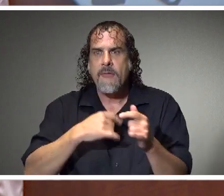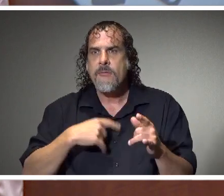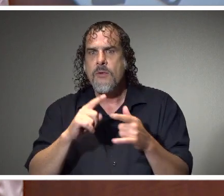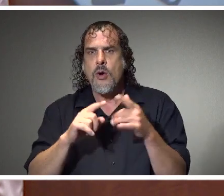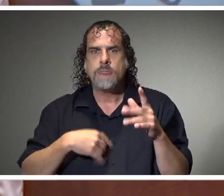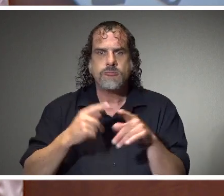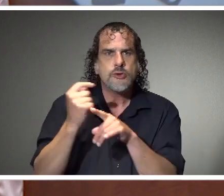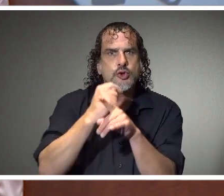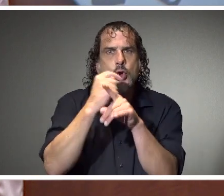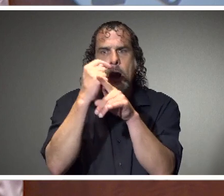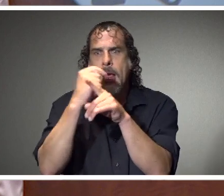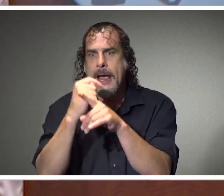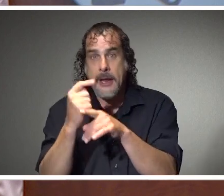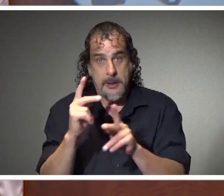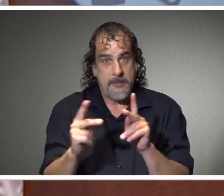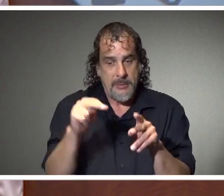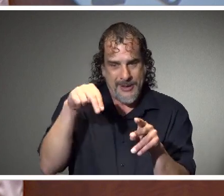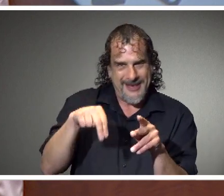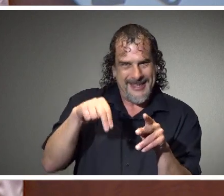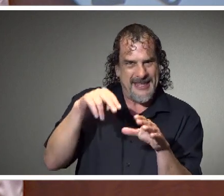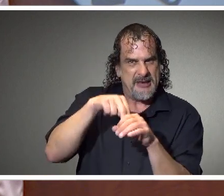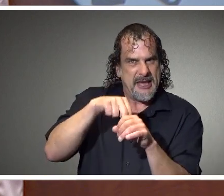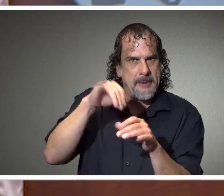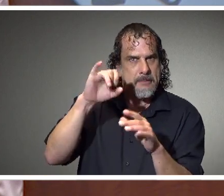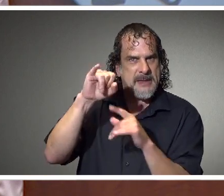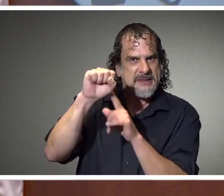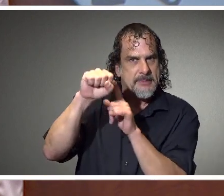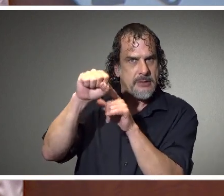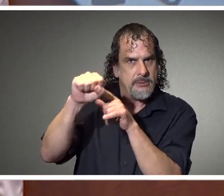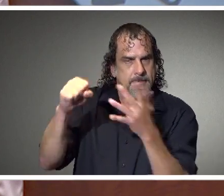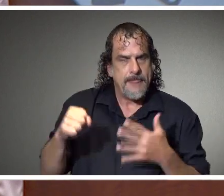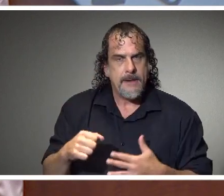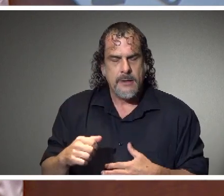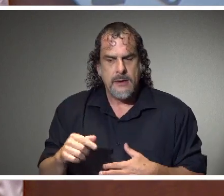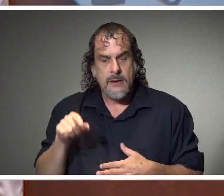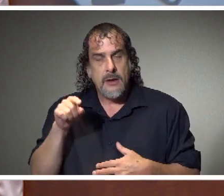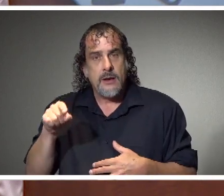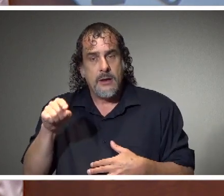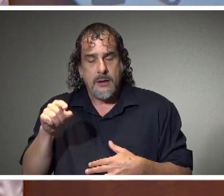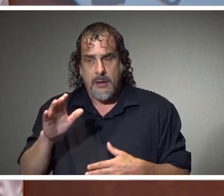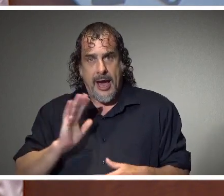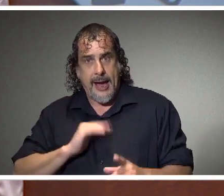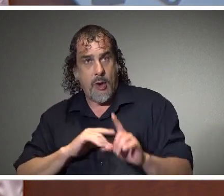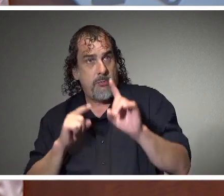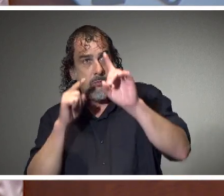workforce growth in Mississippi. So the mission is,